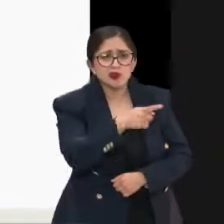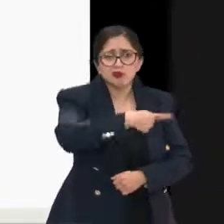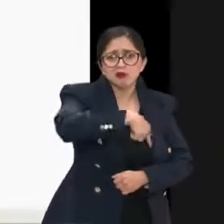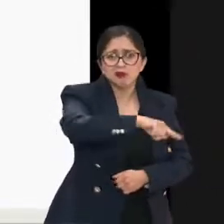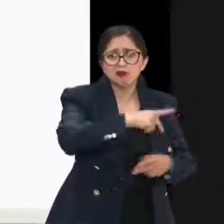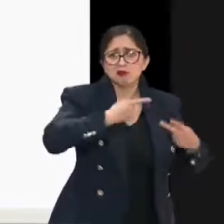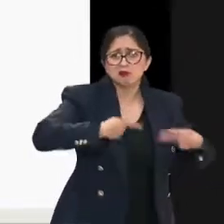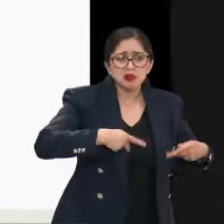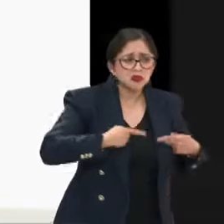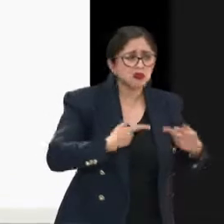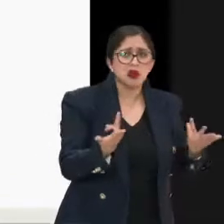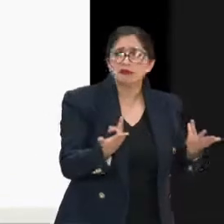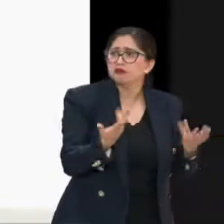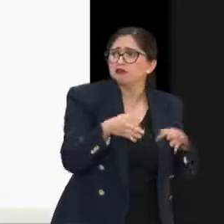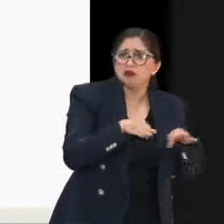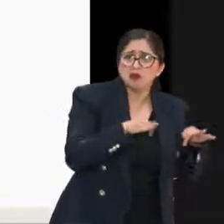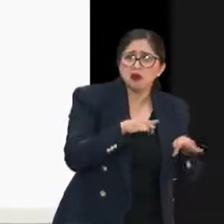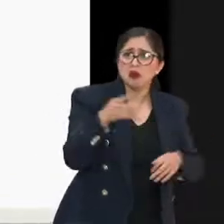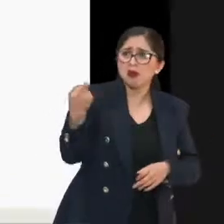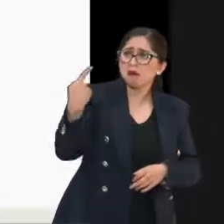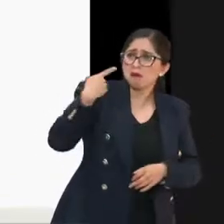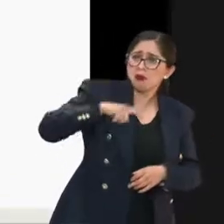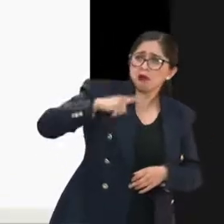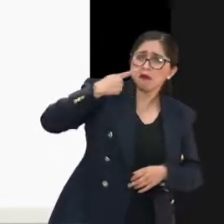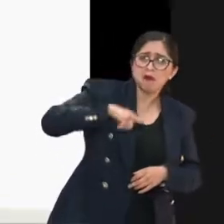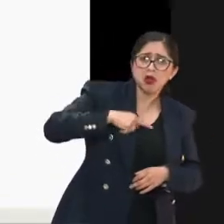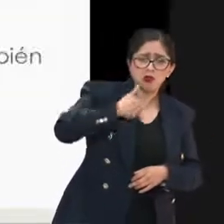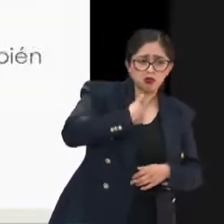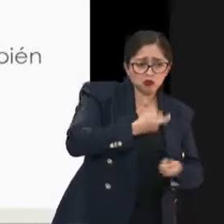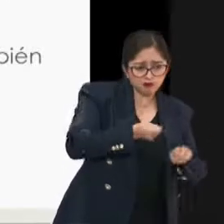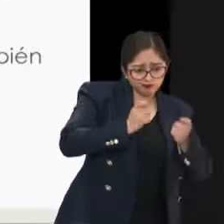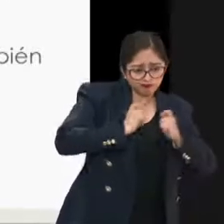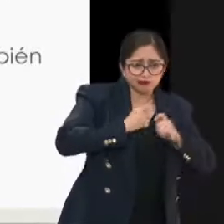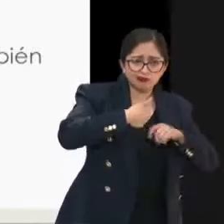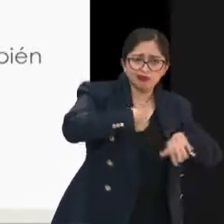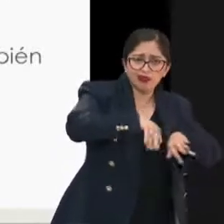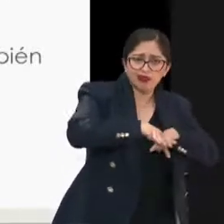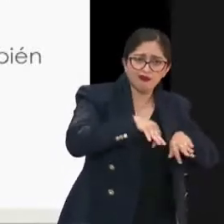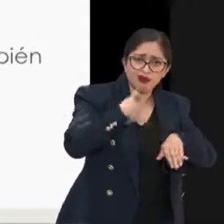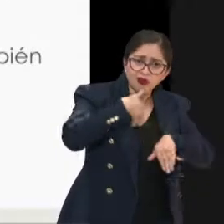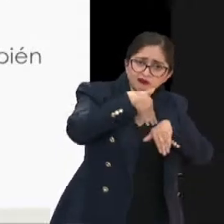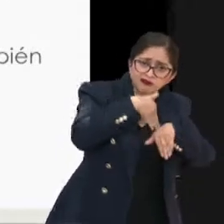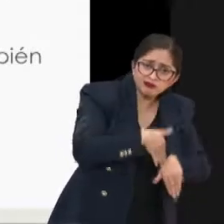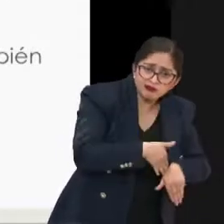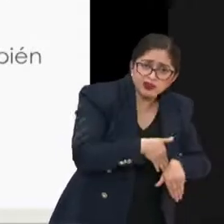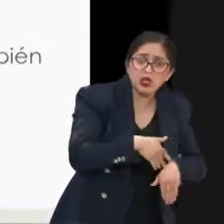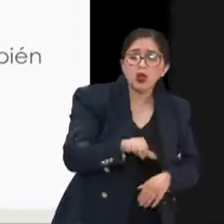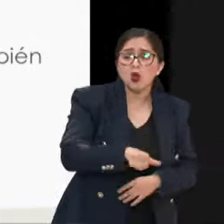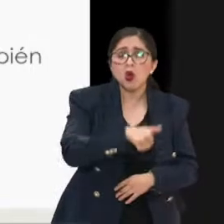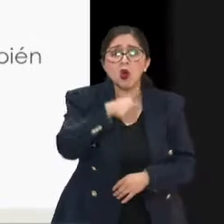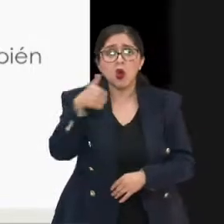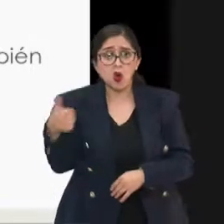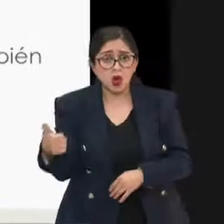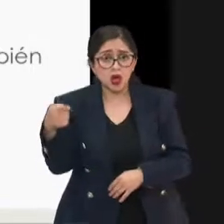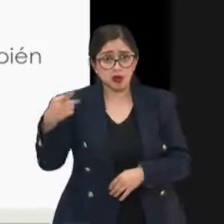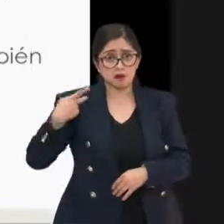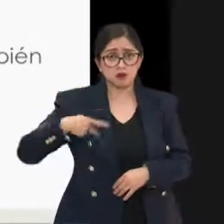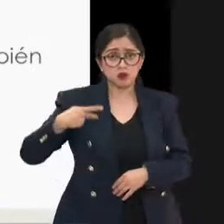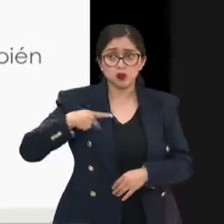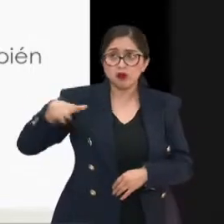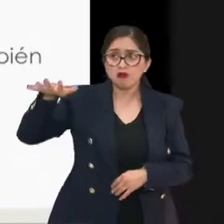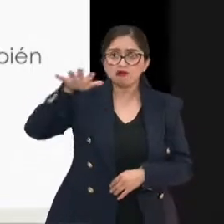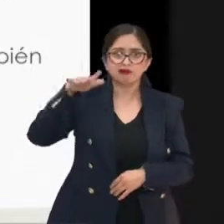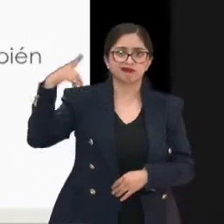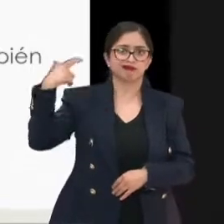formal economy. And typically, these are the employers, and they are seen in the racial arena as